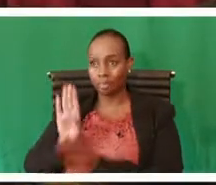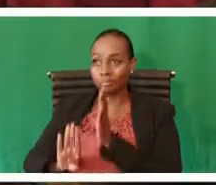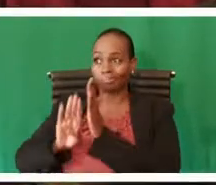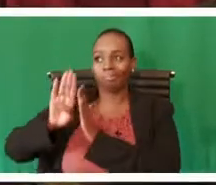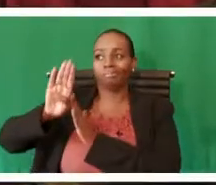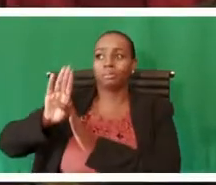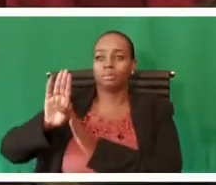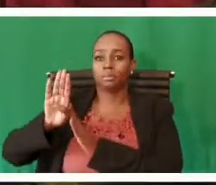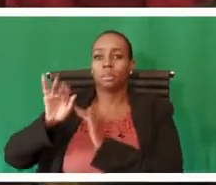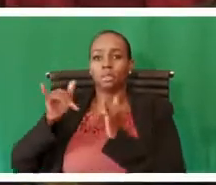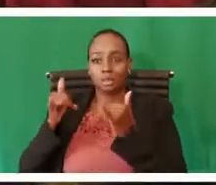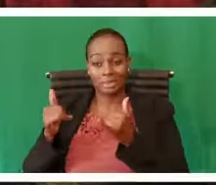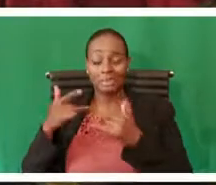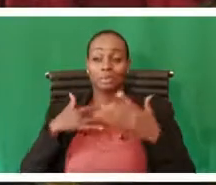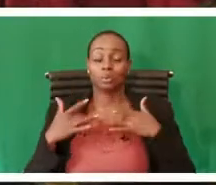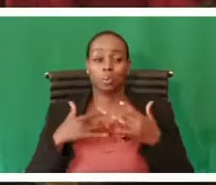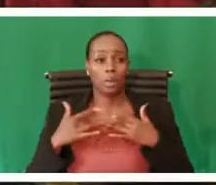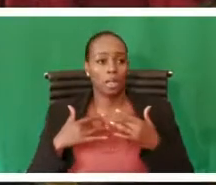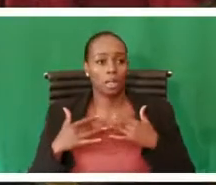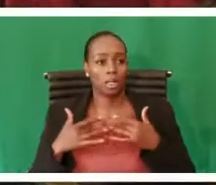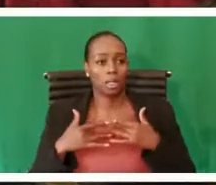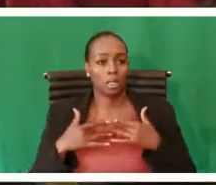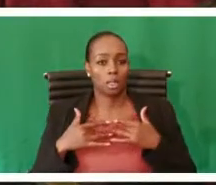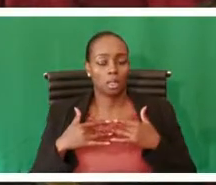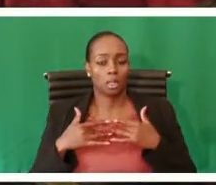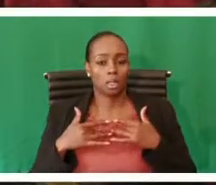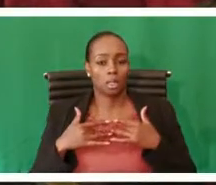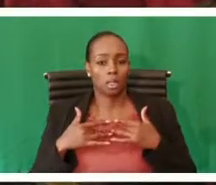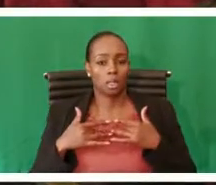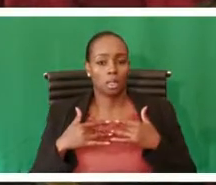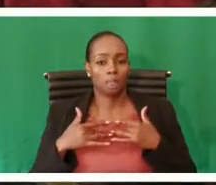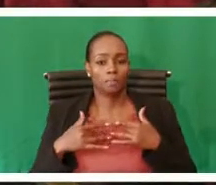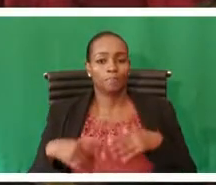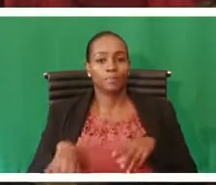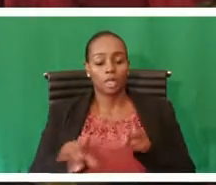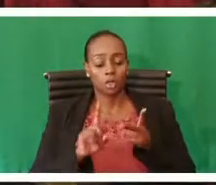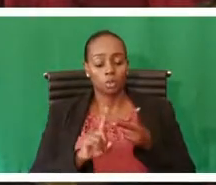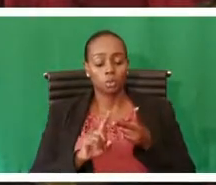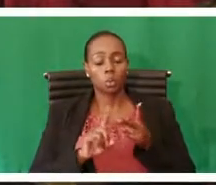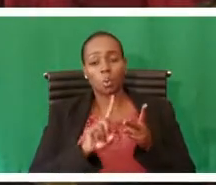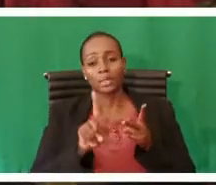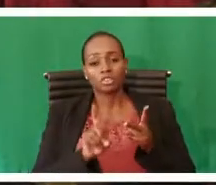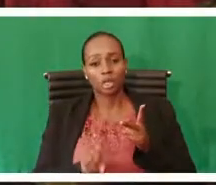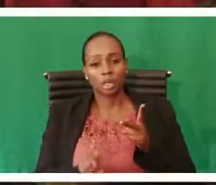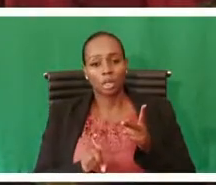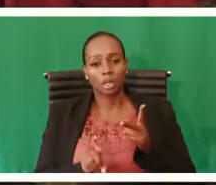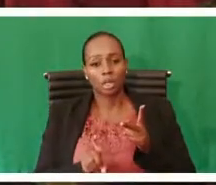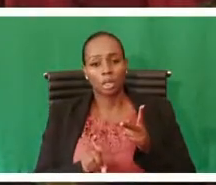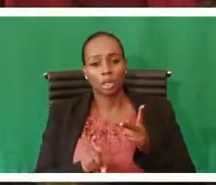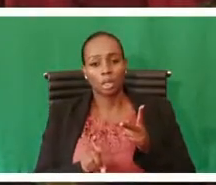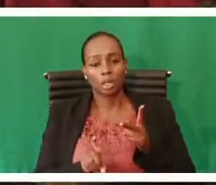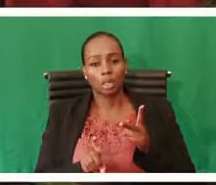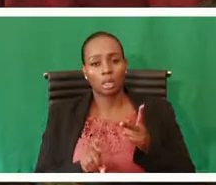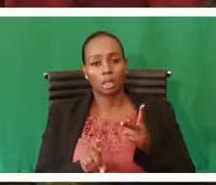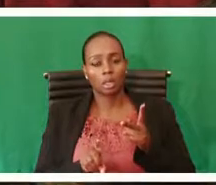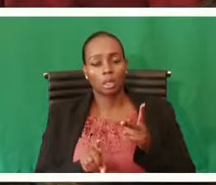worrying concern to the citizens of this province. And the second question is the issue